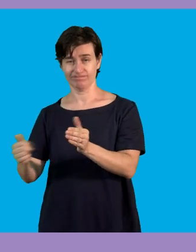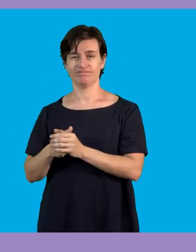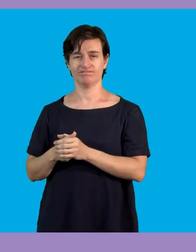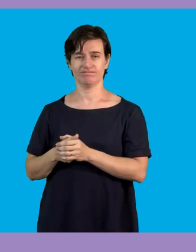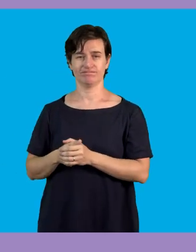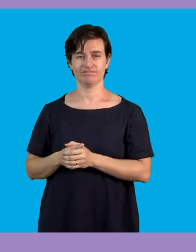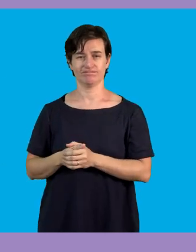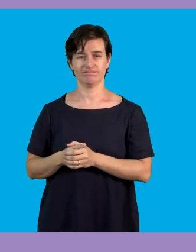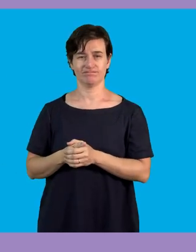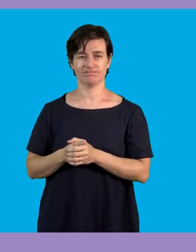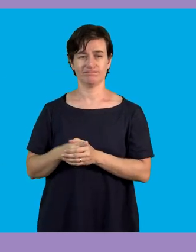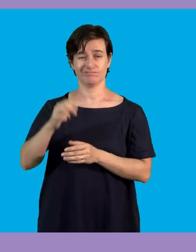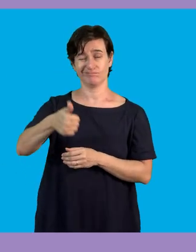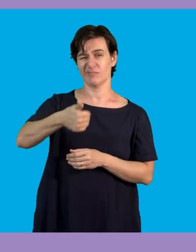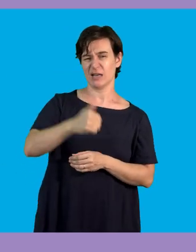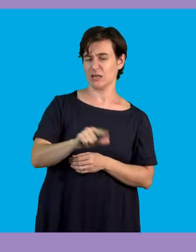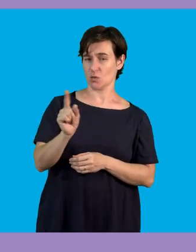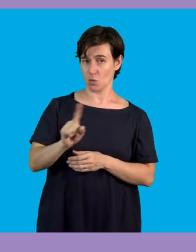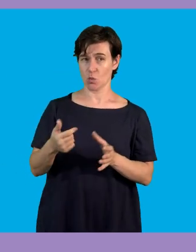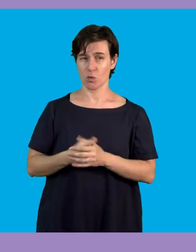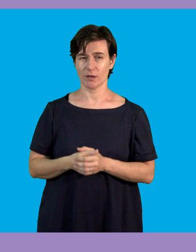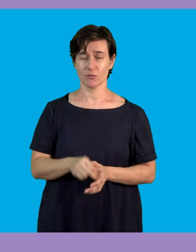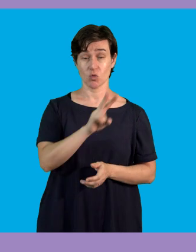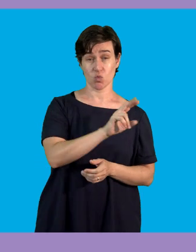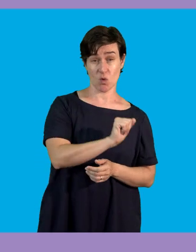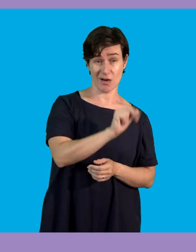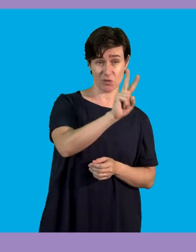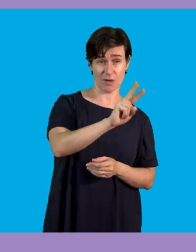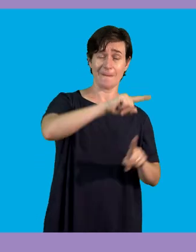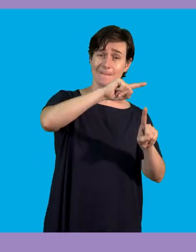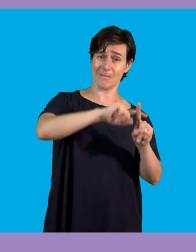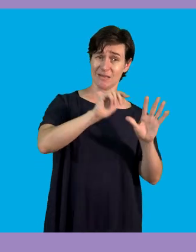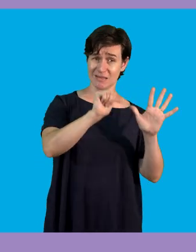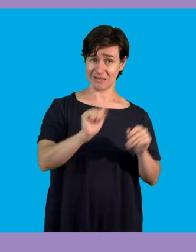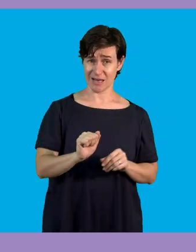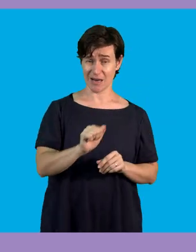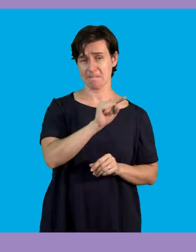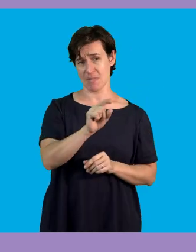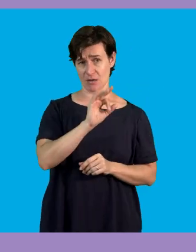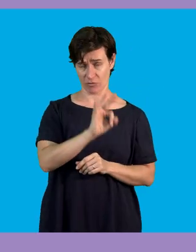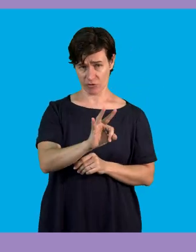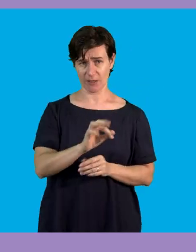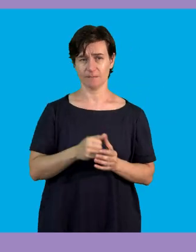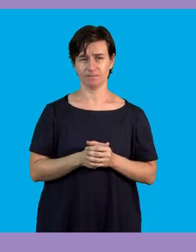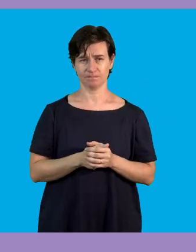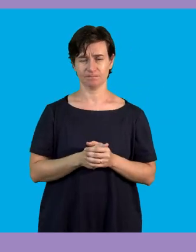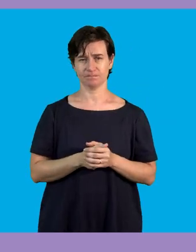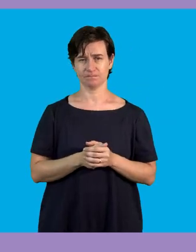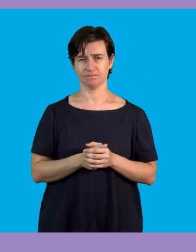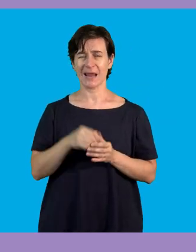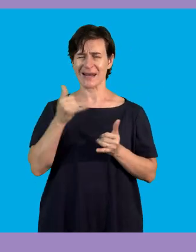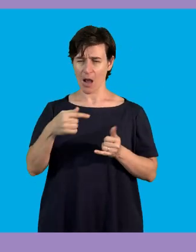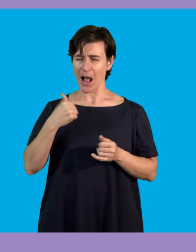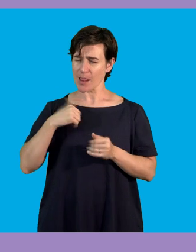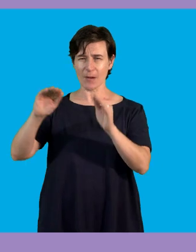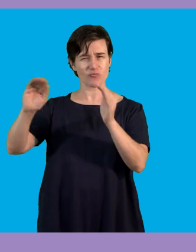remember what it is that you're subtracting. Then the next step would be 2a squared plus 6a minus 3. We